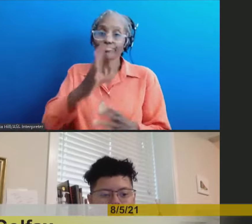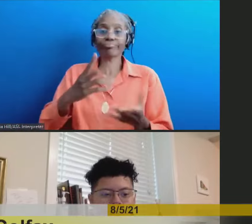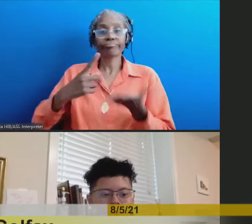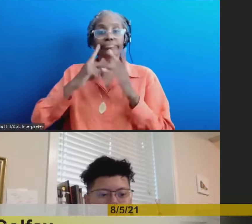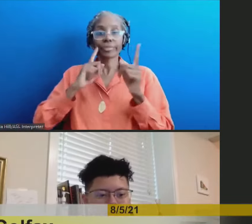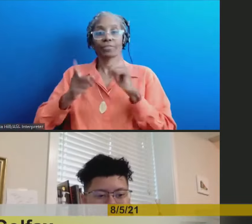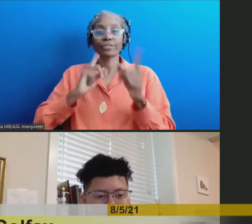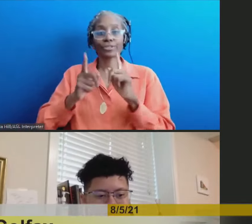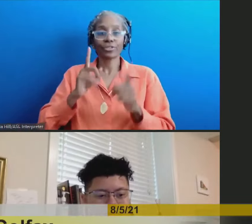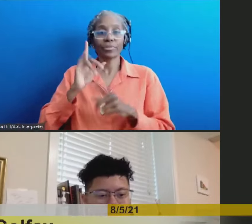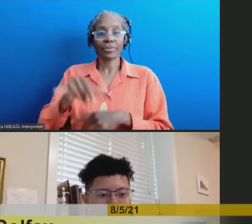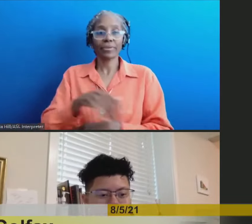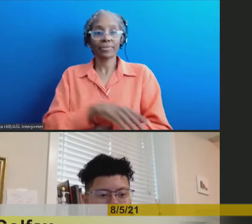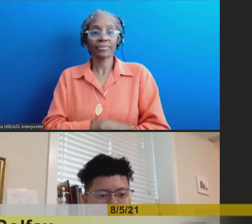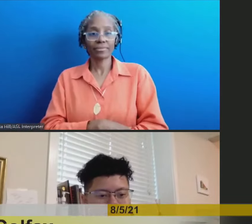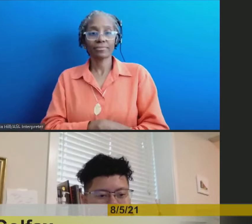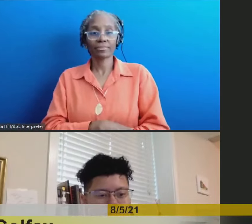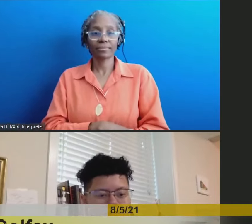it.